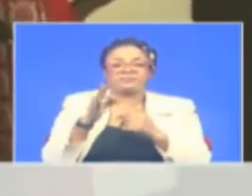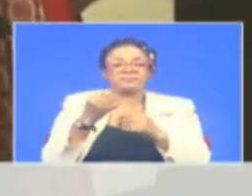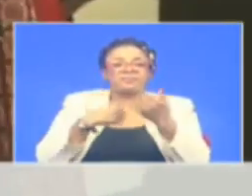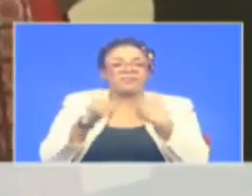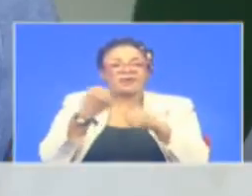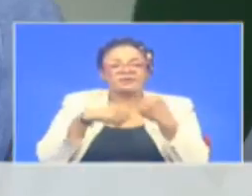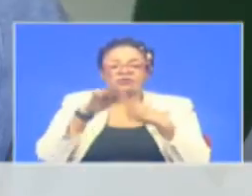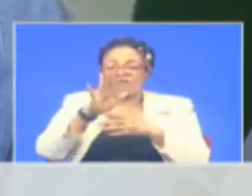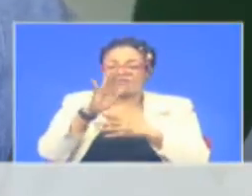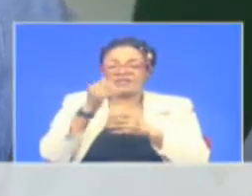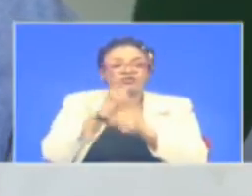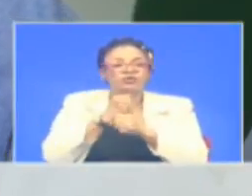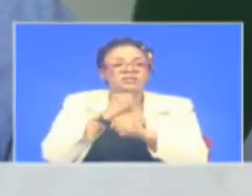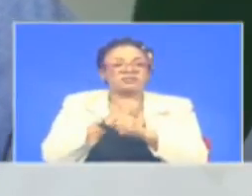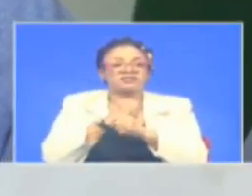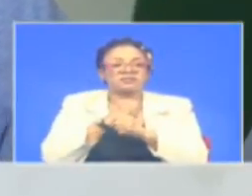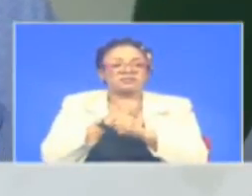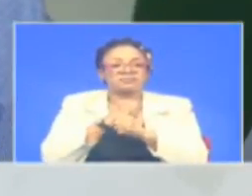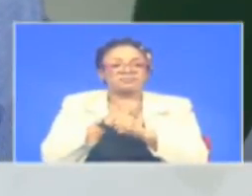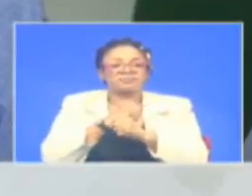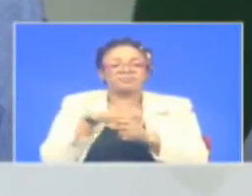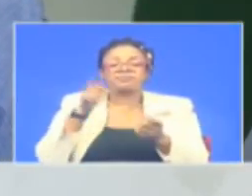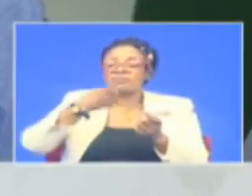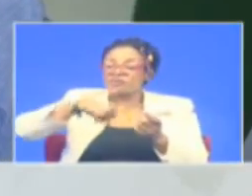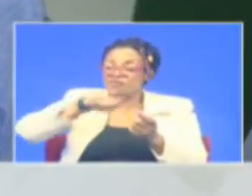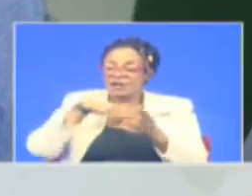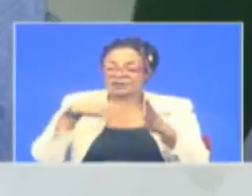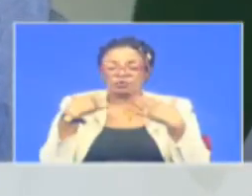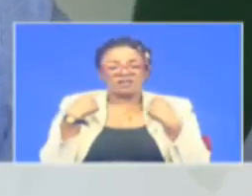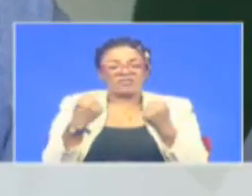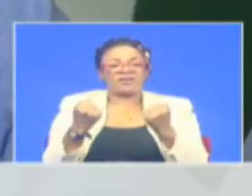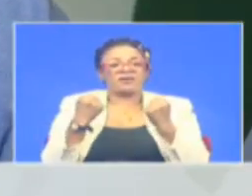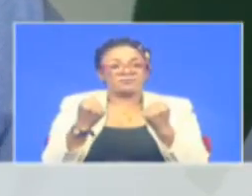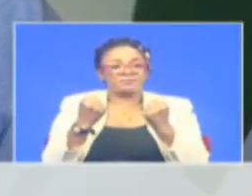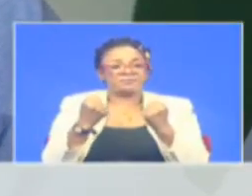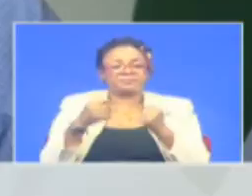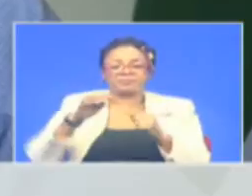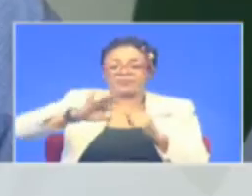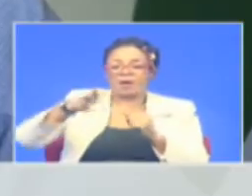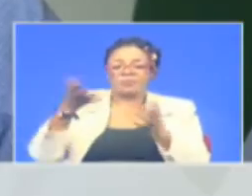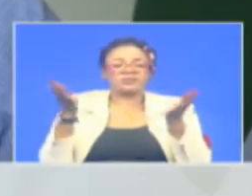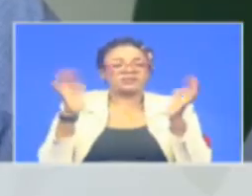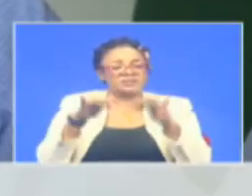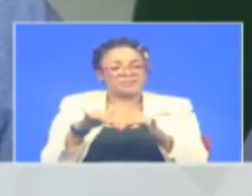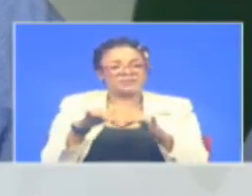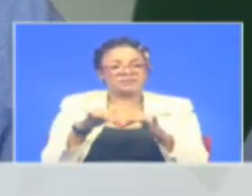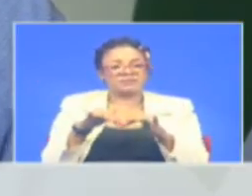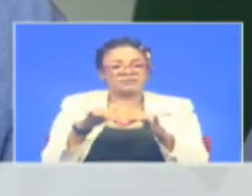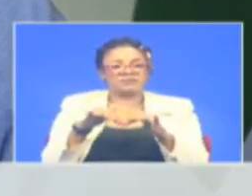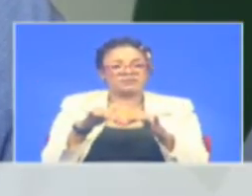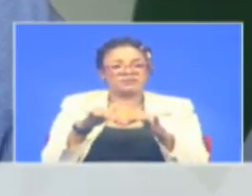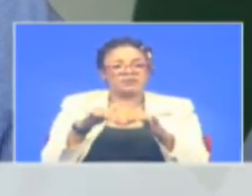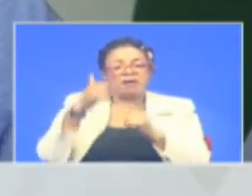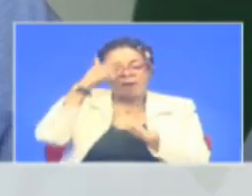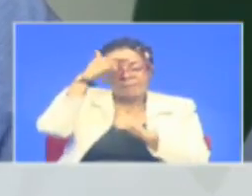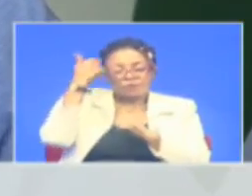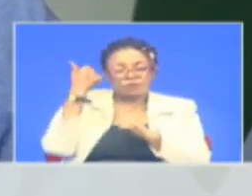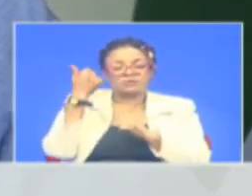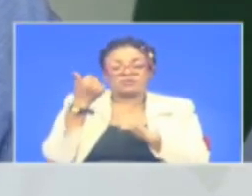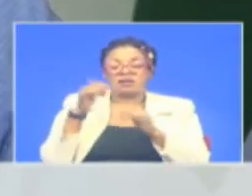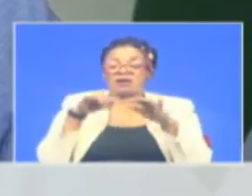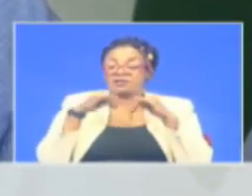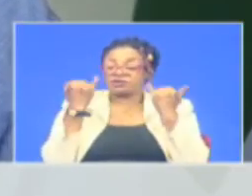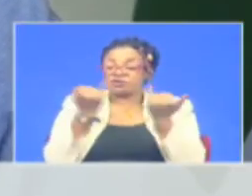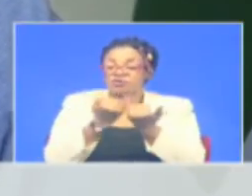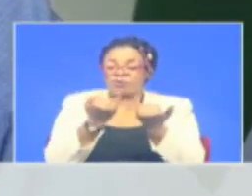lawful duties. For us to strengthen the county assemblies, because it is also an institution